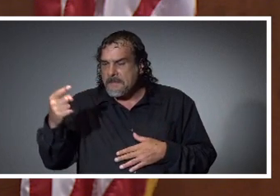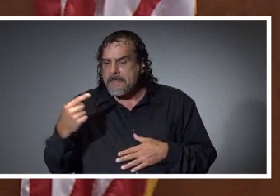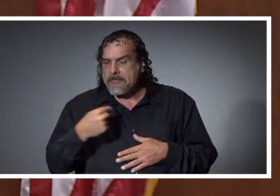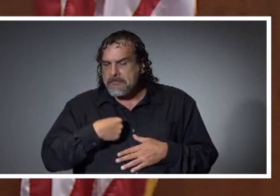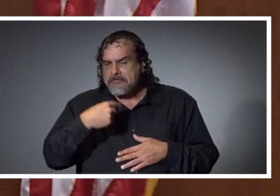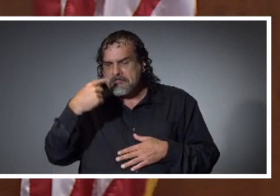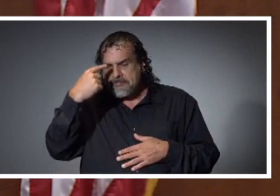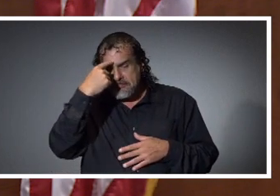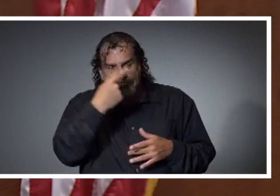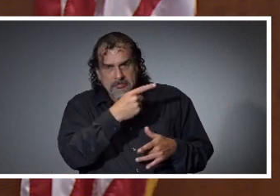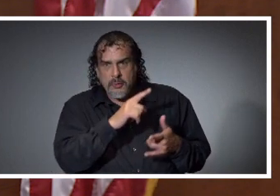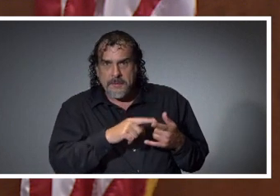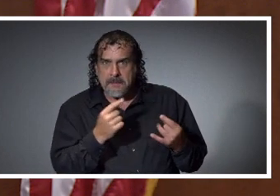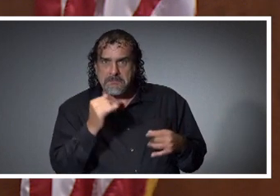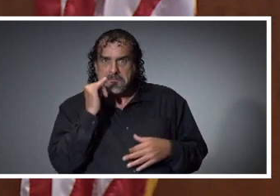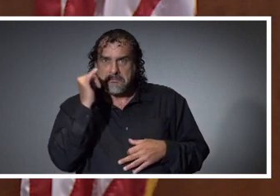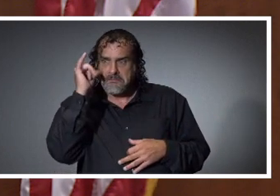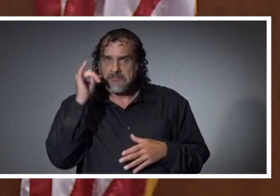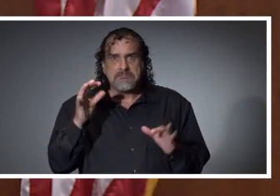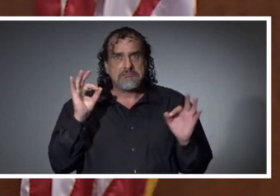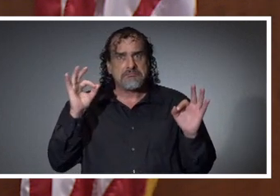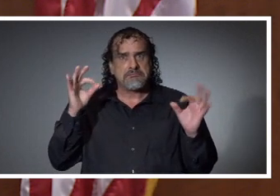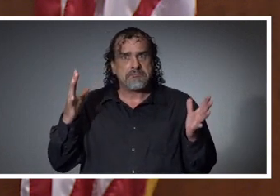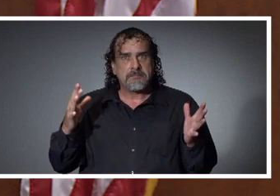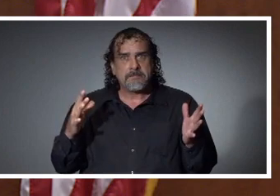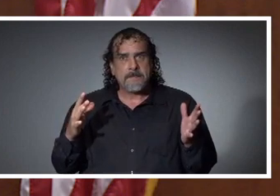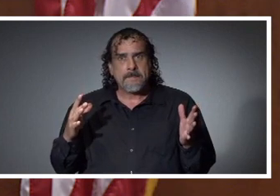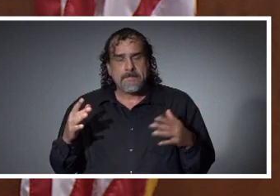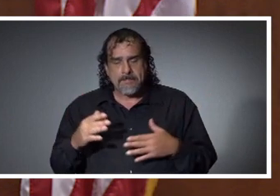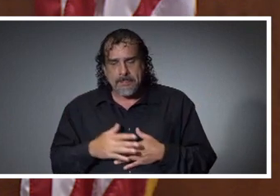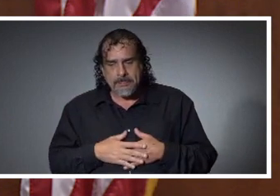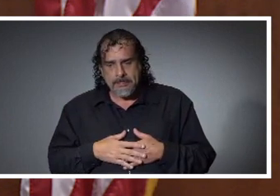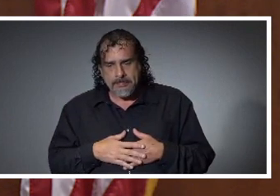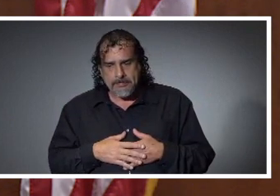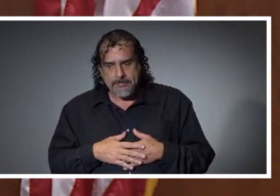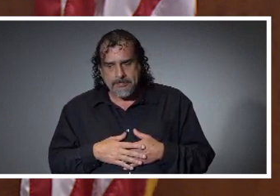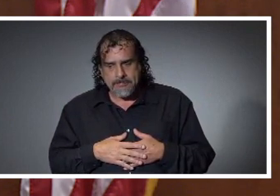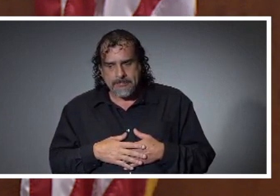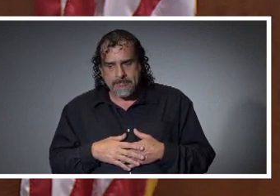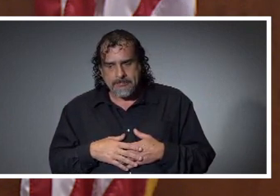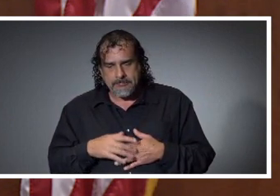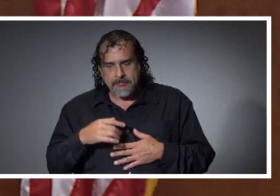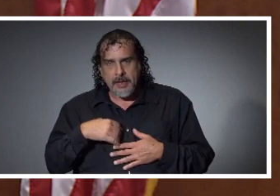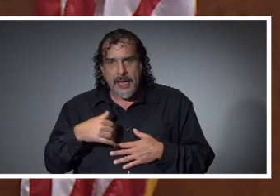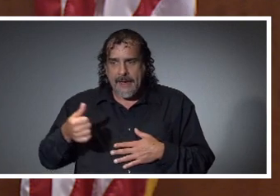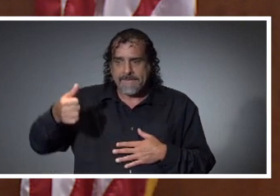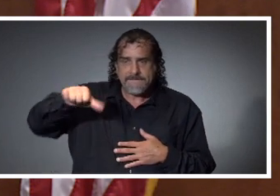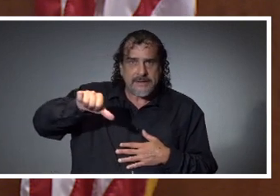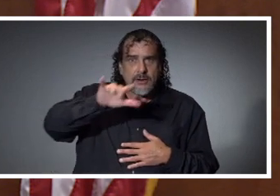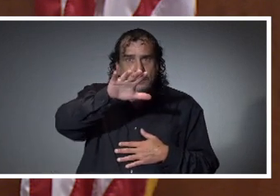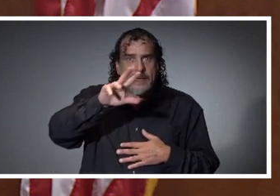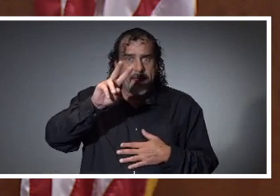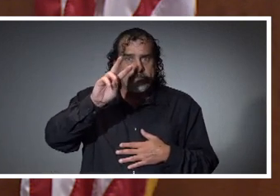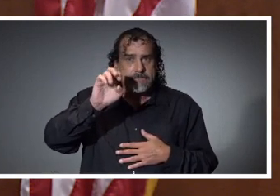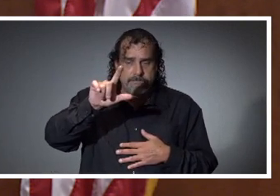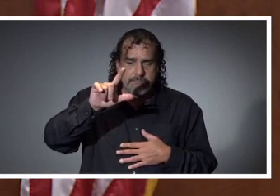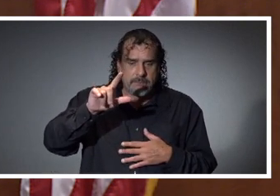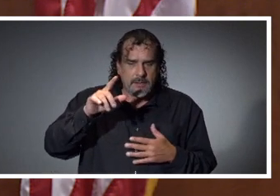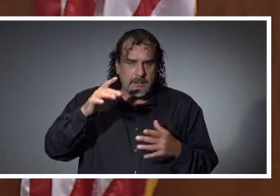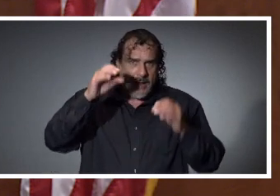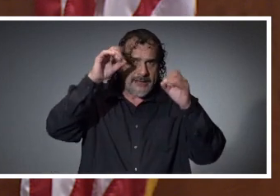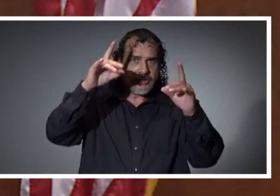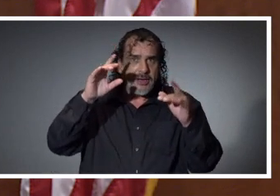was excellent. I vetoed the K-12 education bill because they did not fund the school